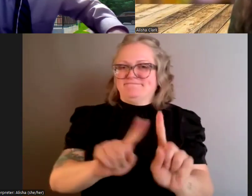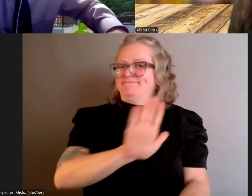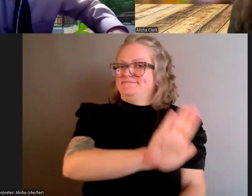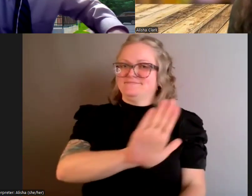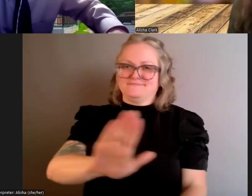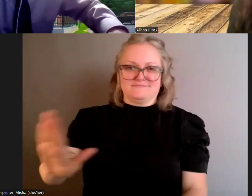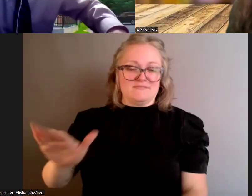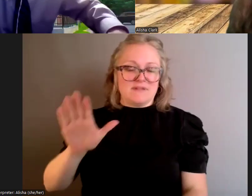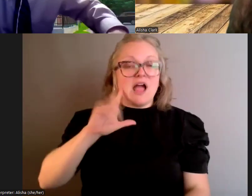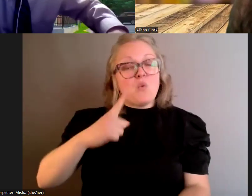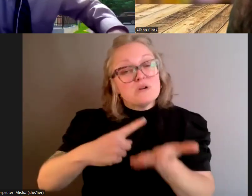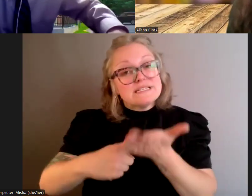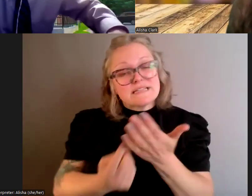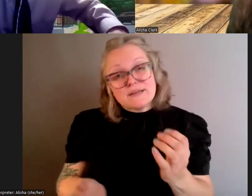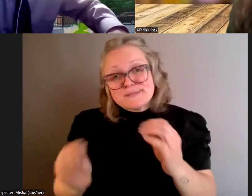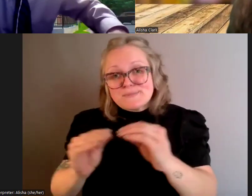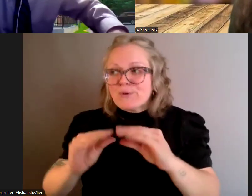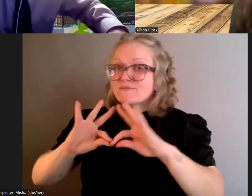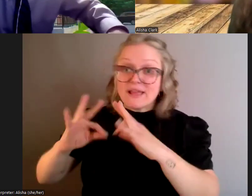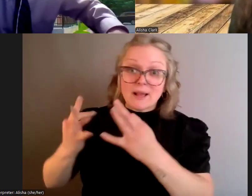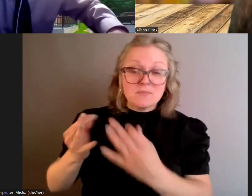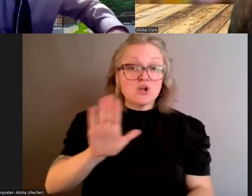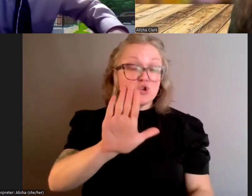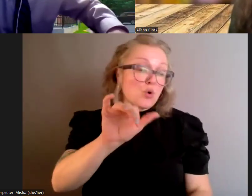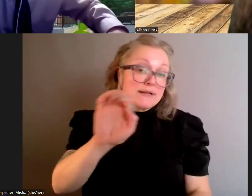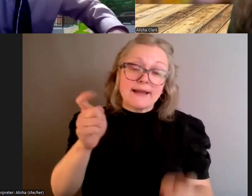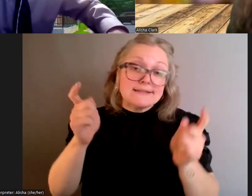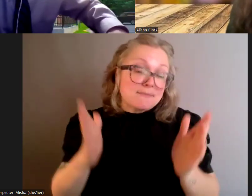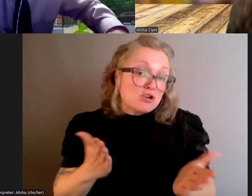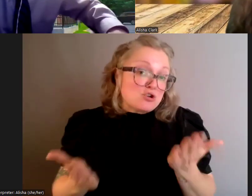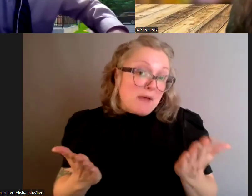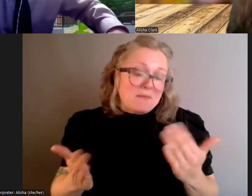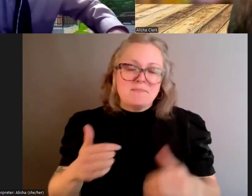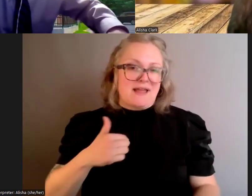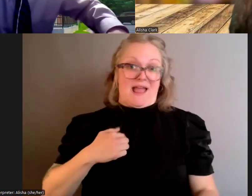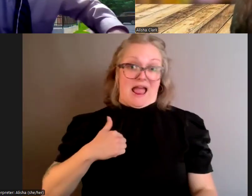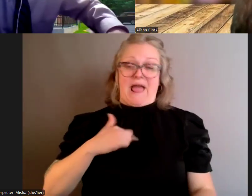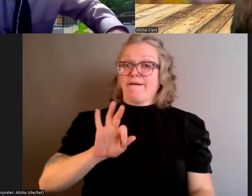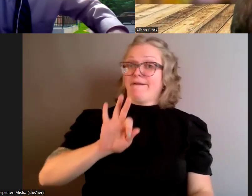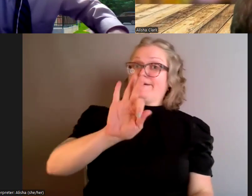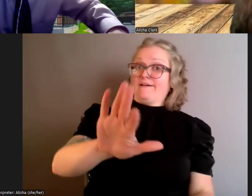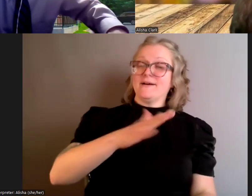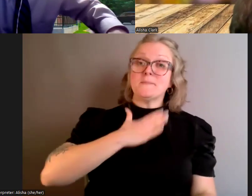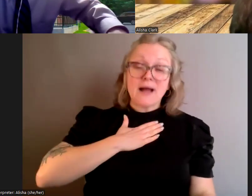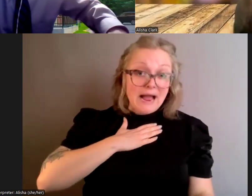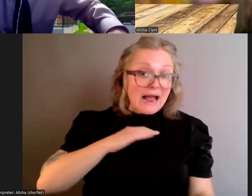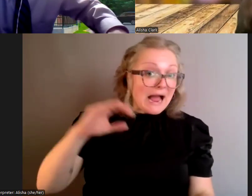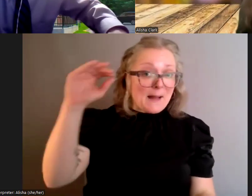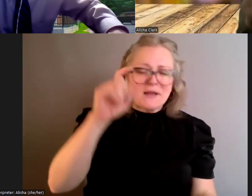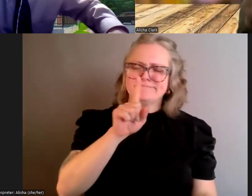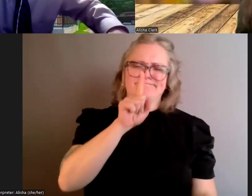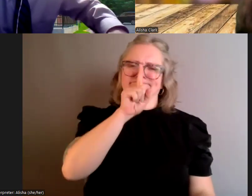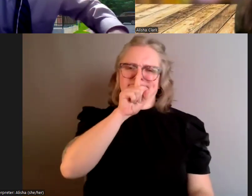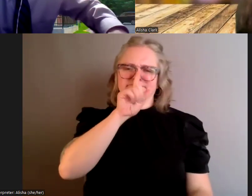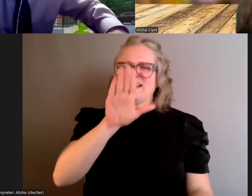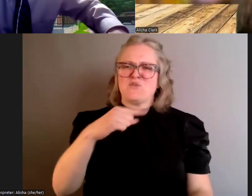I would discuss it with family, with maybe your case manager, but I would never want to tell you, you should go to this